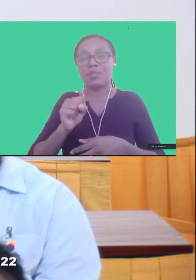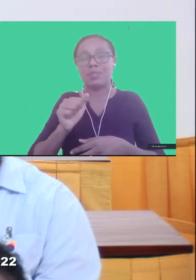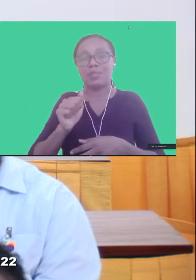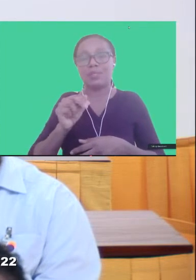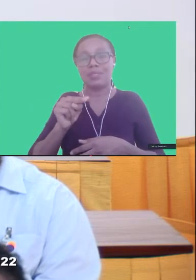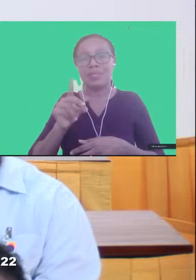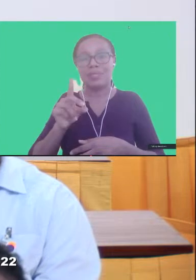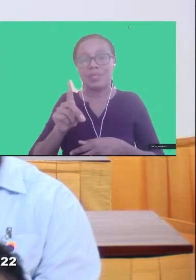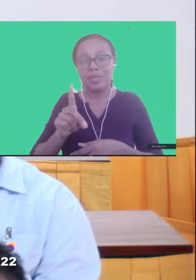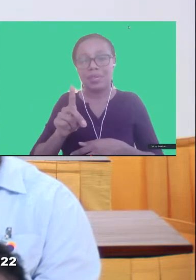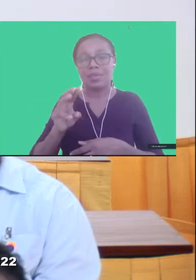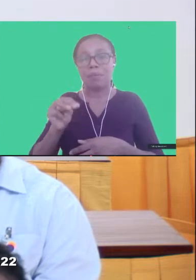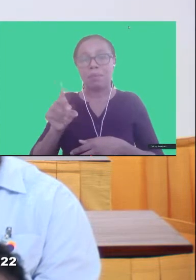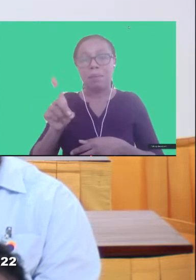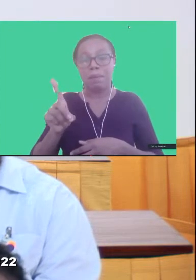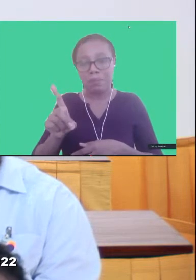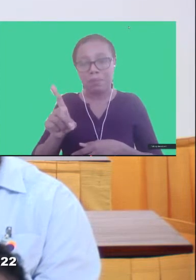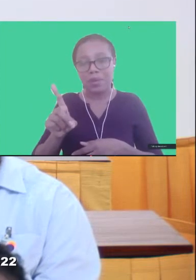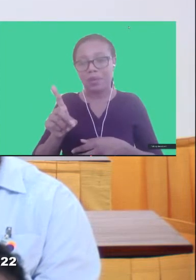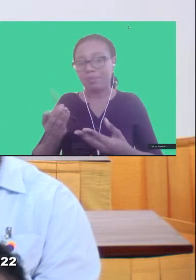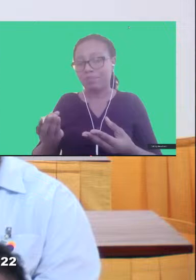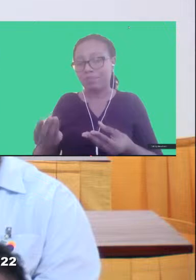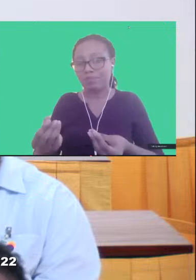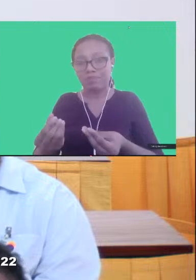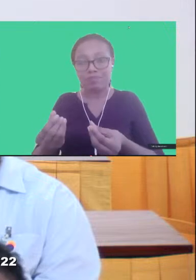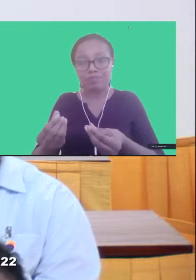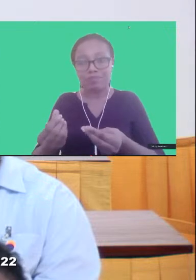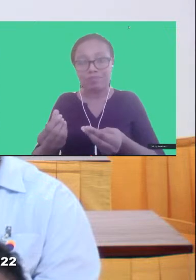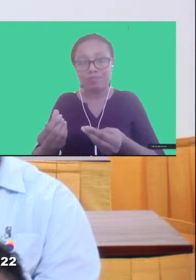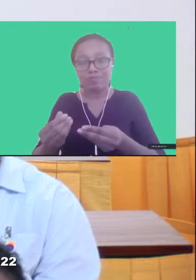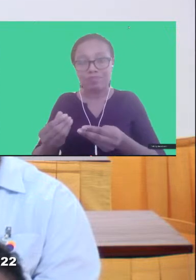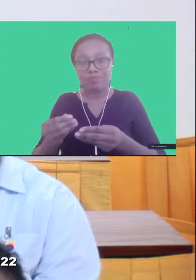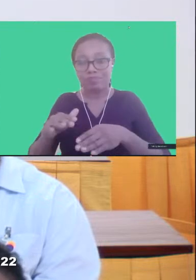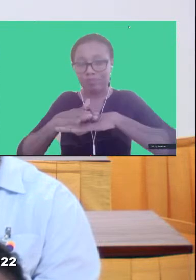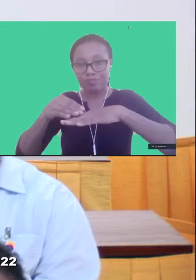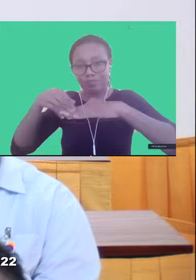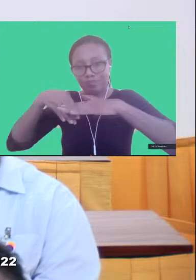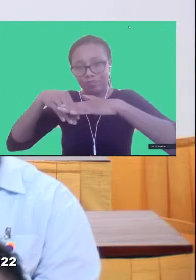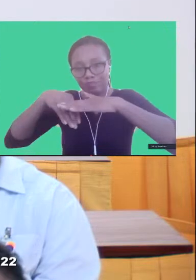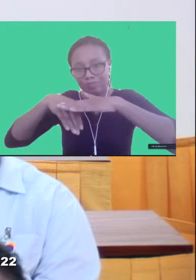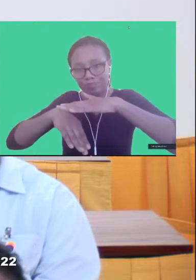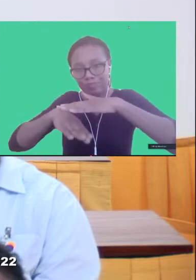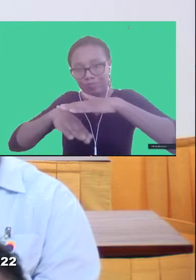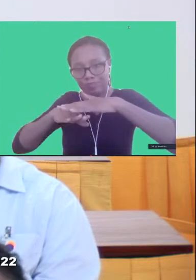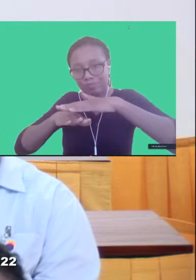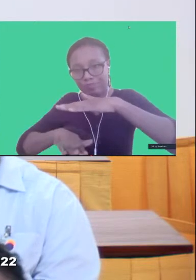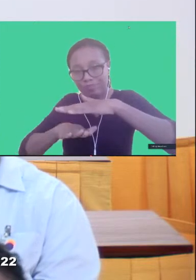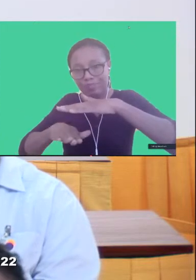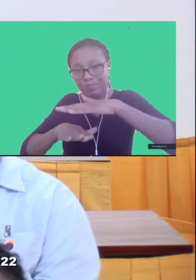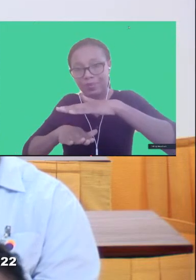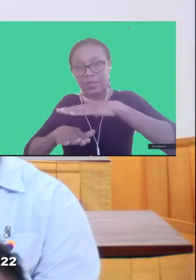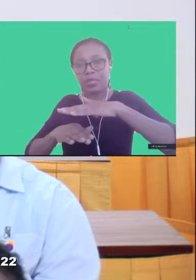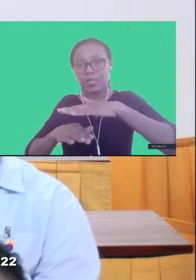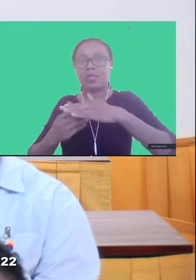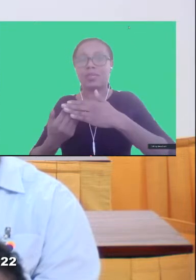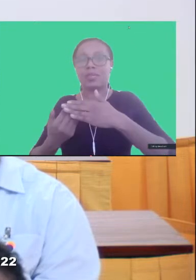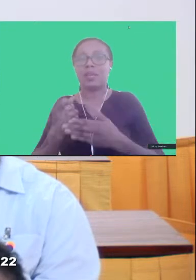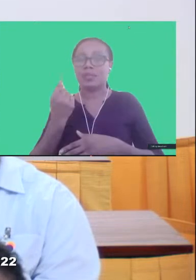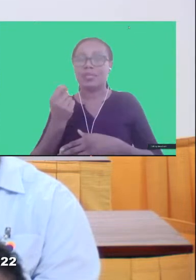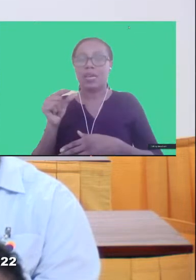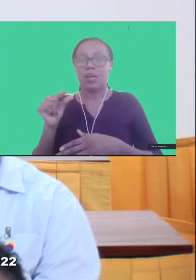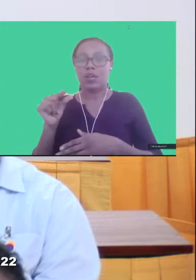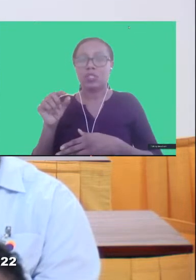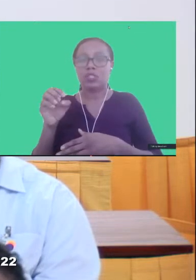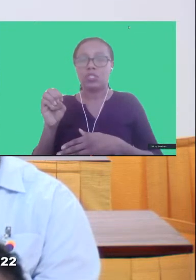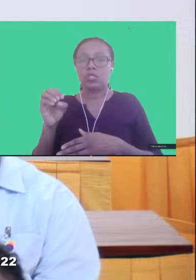located below Barbados. And we actually have a quite low geothermal gradient, which basically outlines the changes in temperature as you